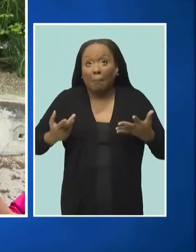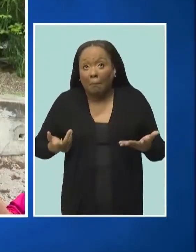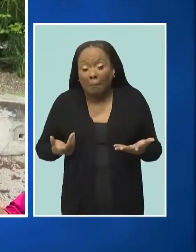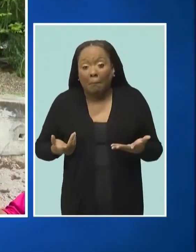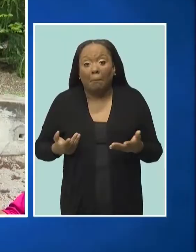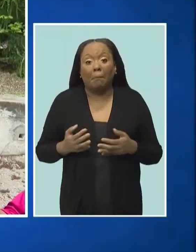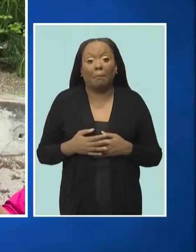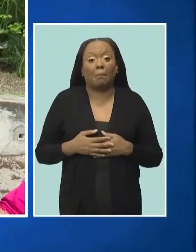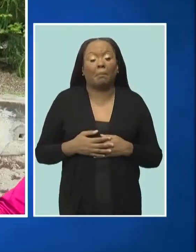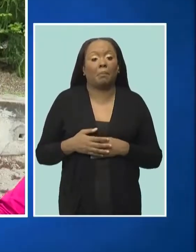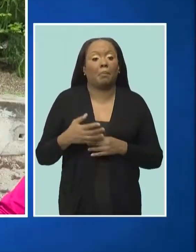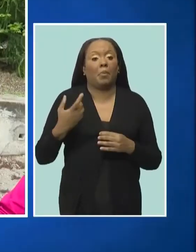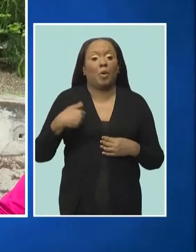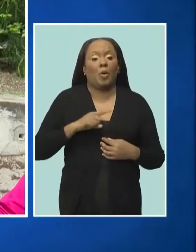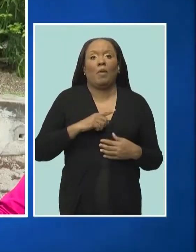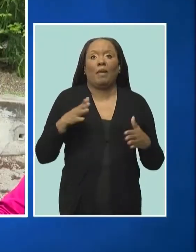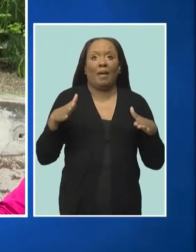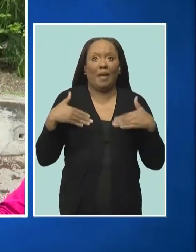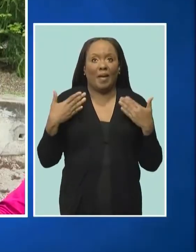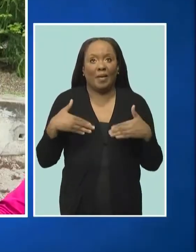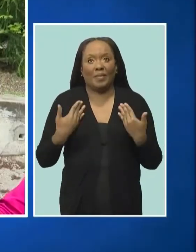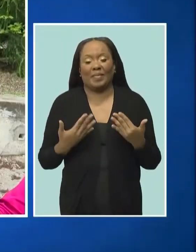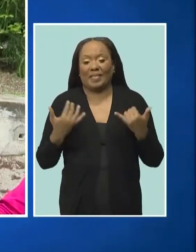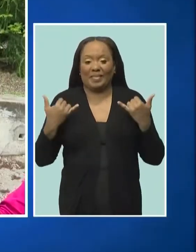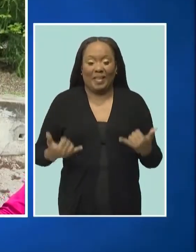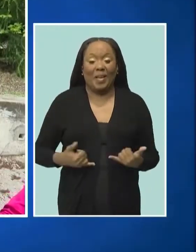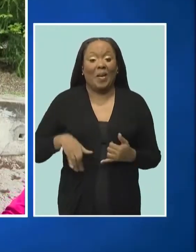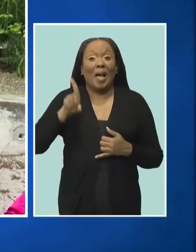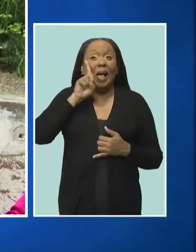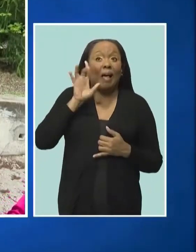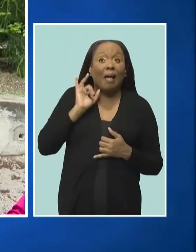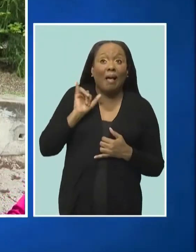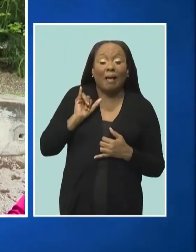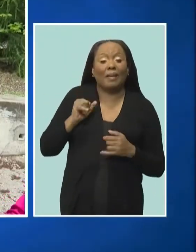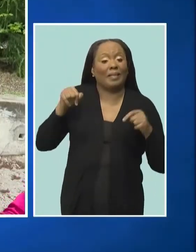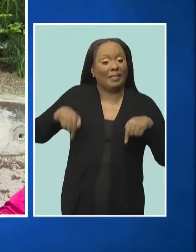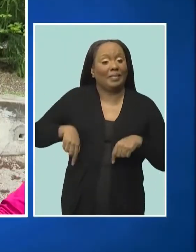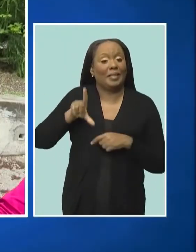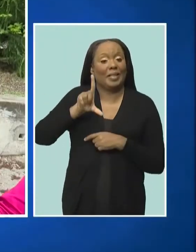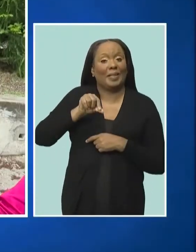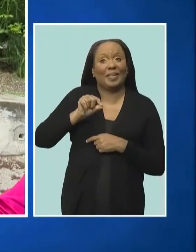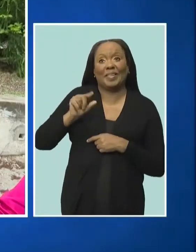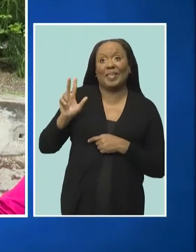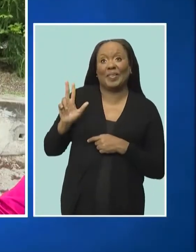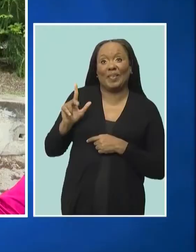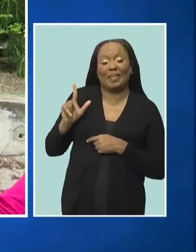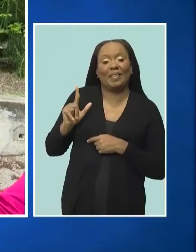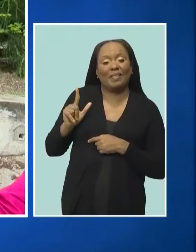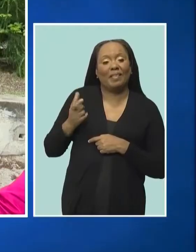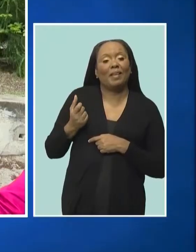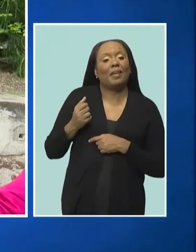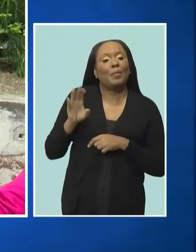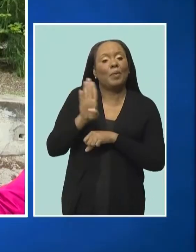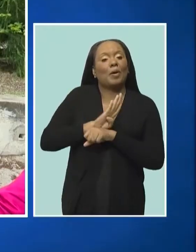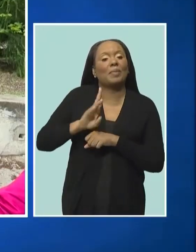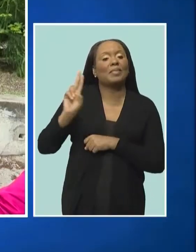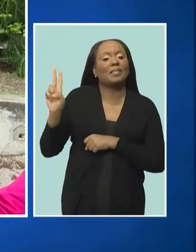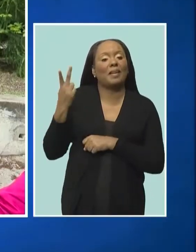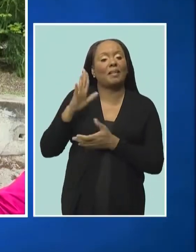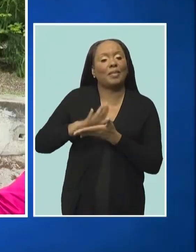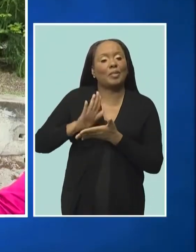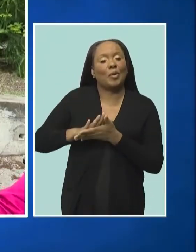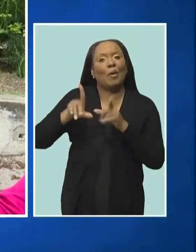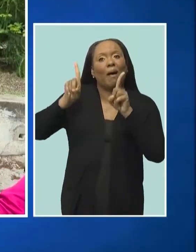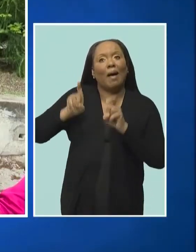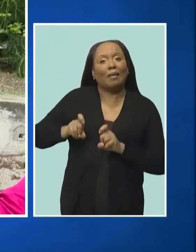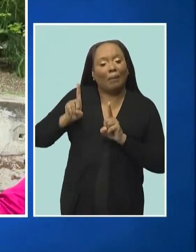and we are happy to say that it appears as if this 2023 Barbados Secondary Schools